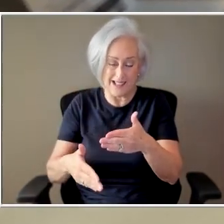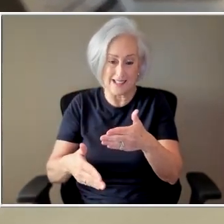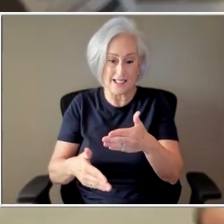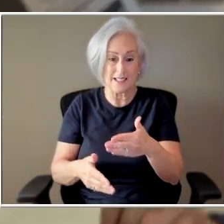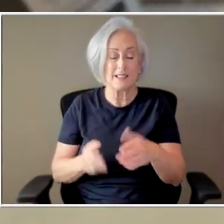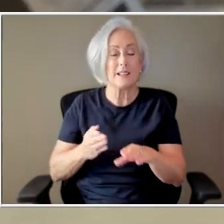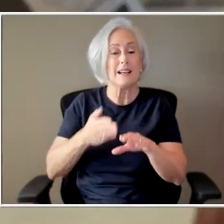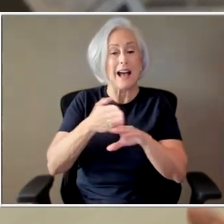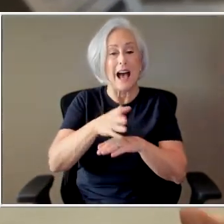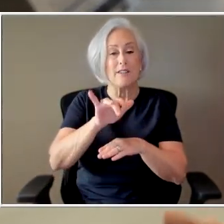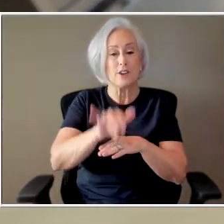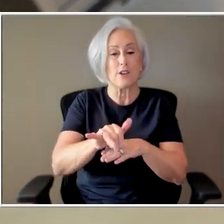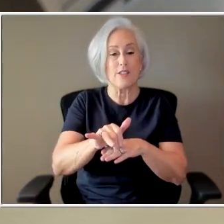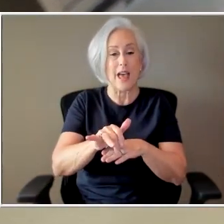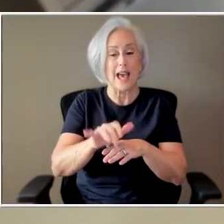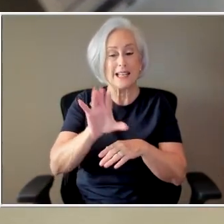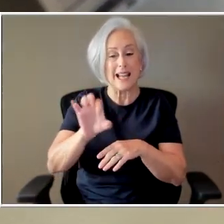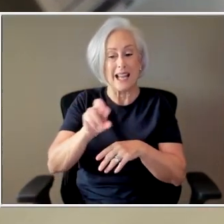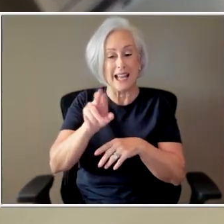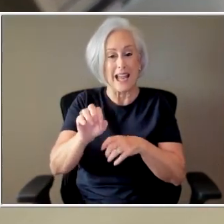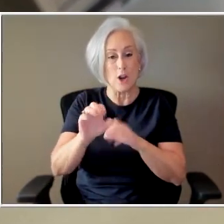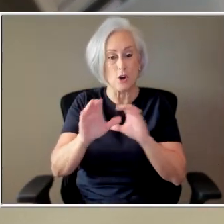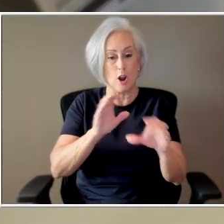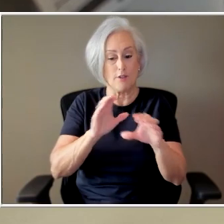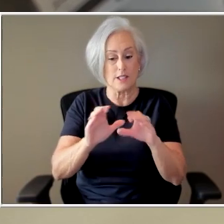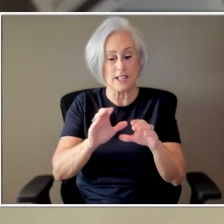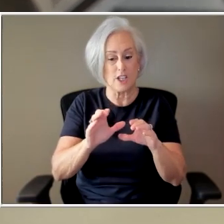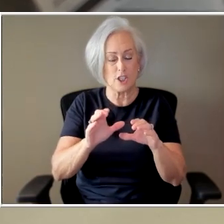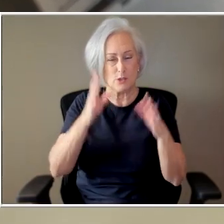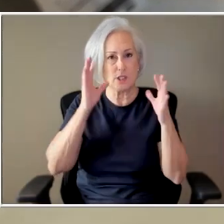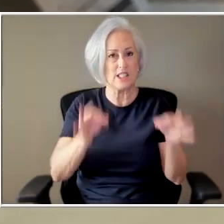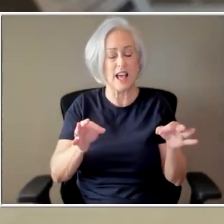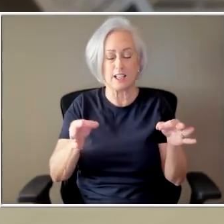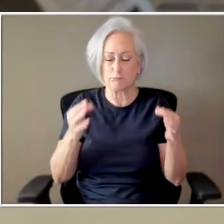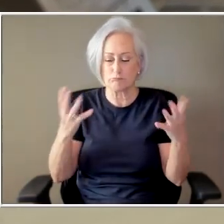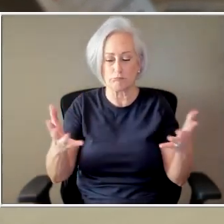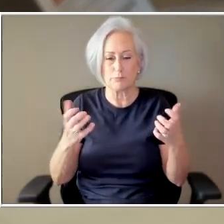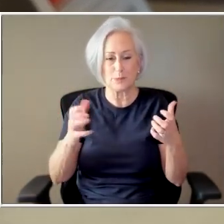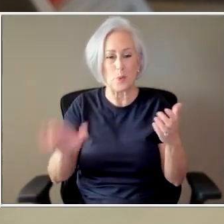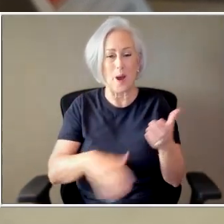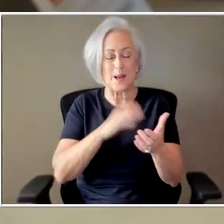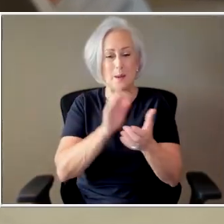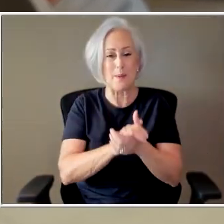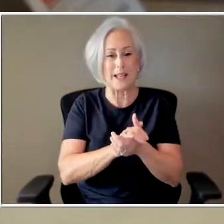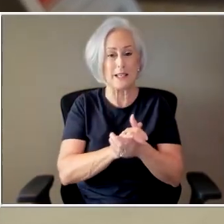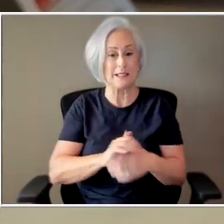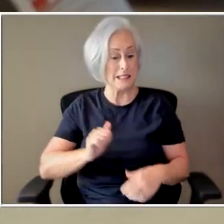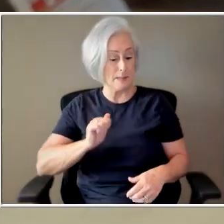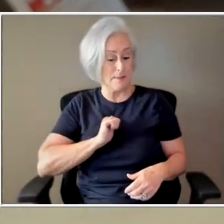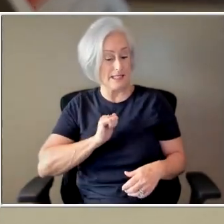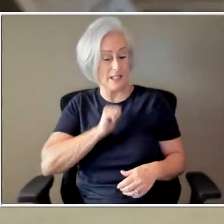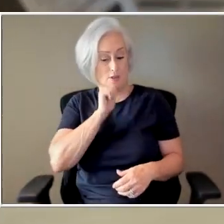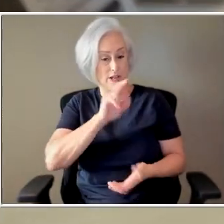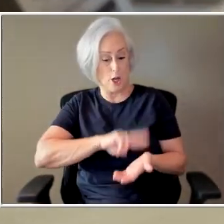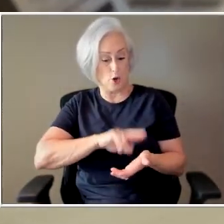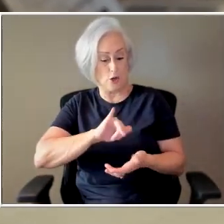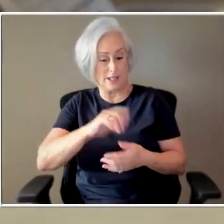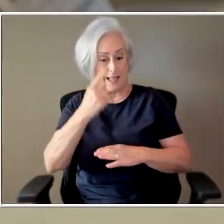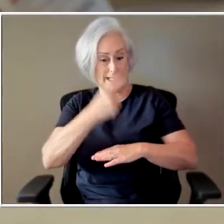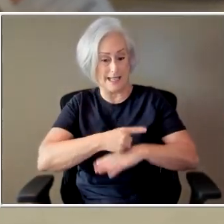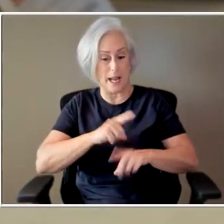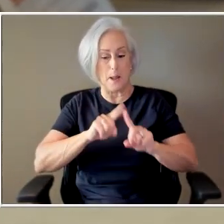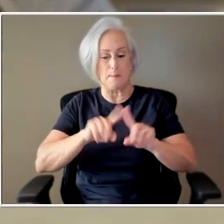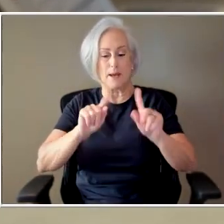the wedding was immediately kind of put into play. So I would say I was the nurse that day, but it was definitely a team effort that made the